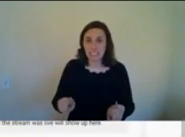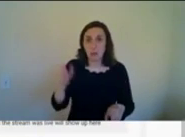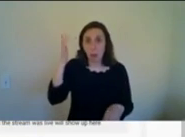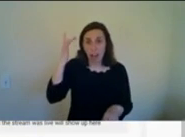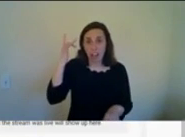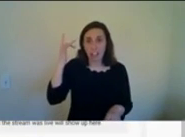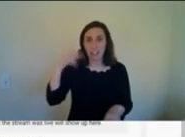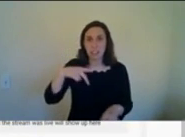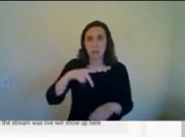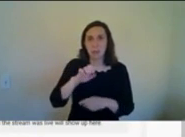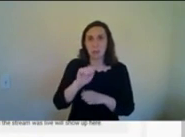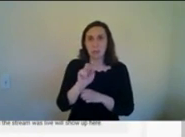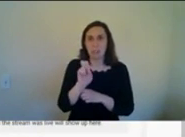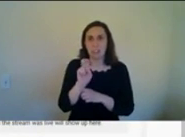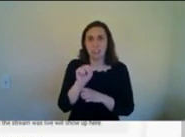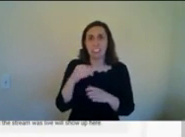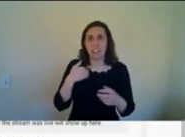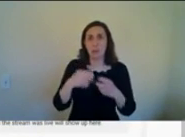issues.